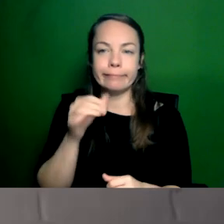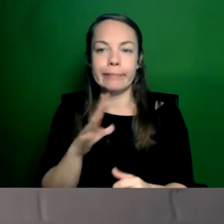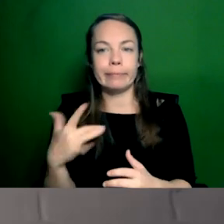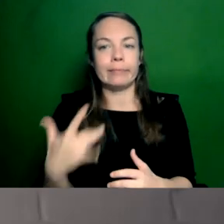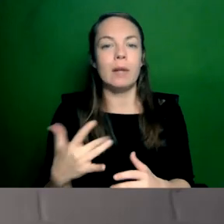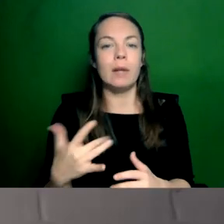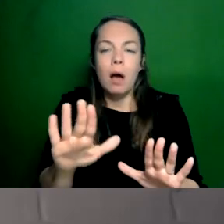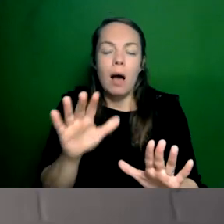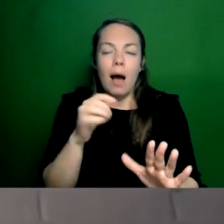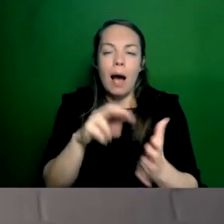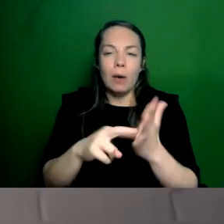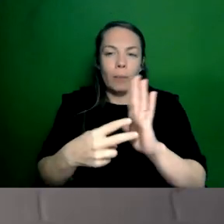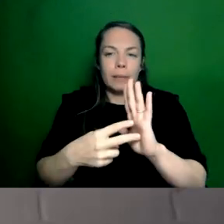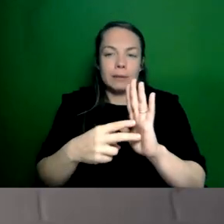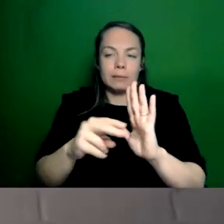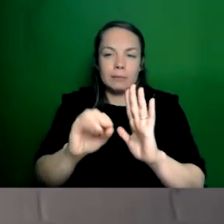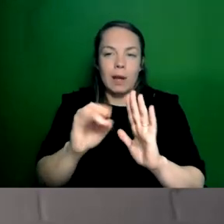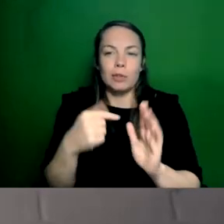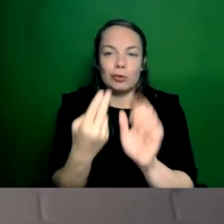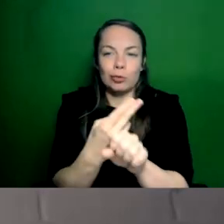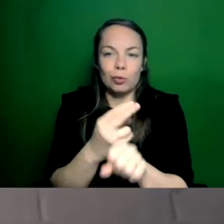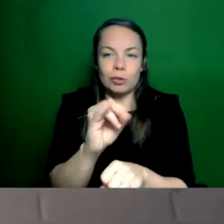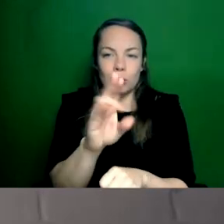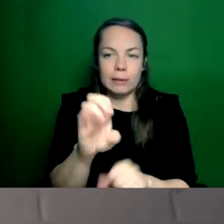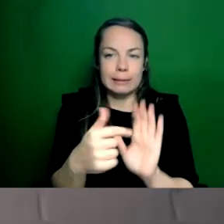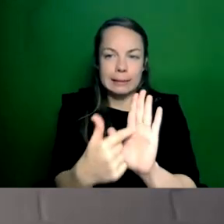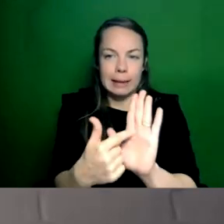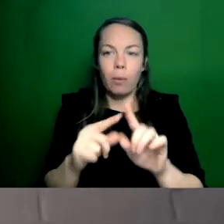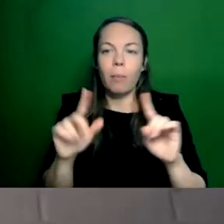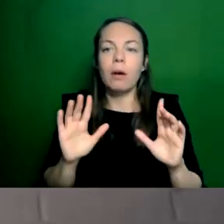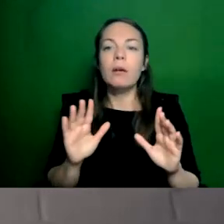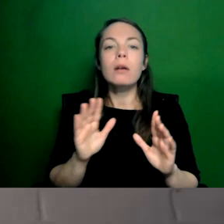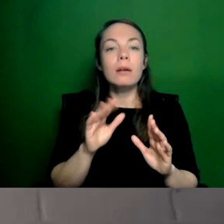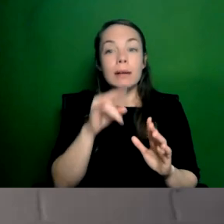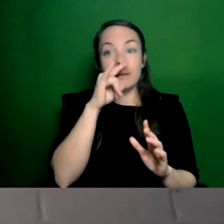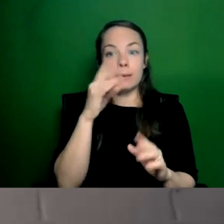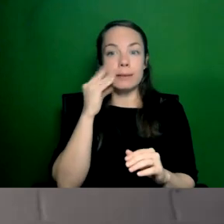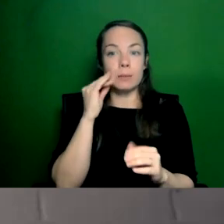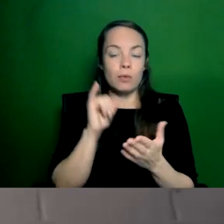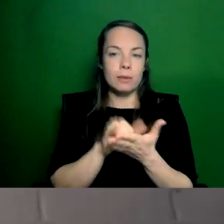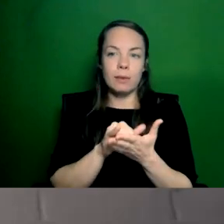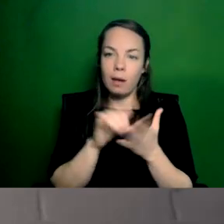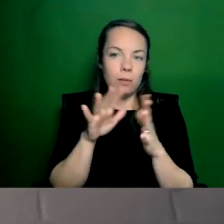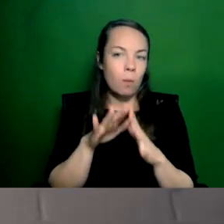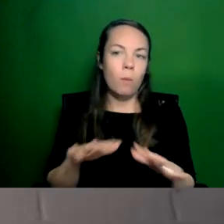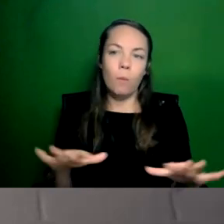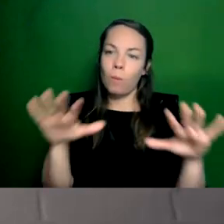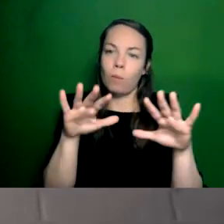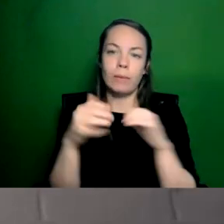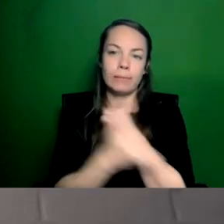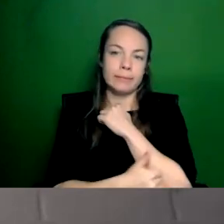just because you mentioned, so I'm using an example, but there's kids experiencing this all over the country right now, you know, every day